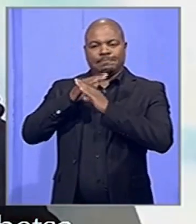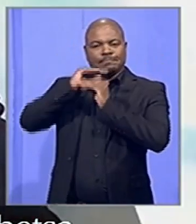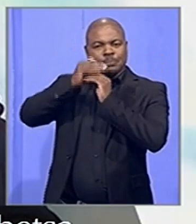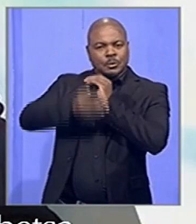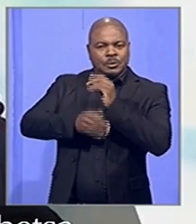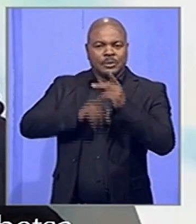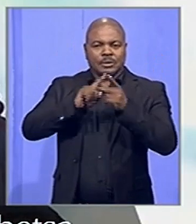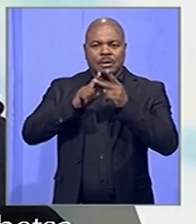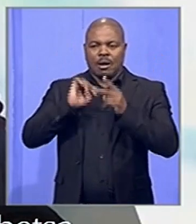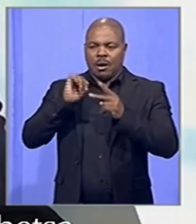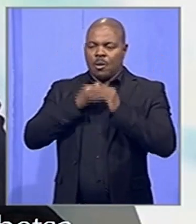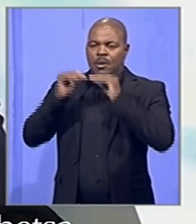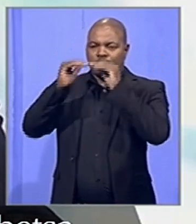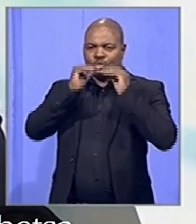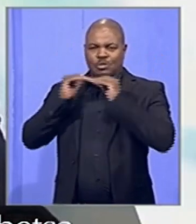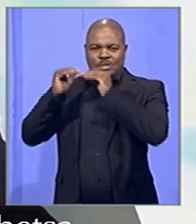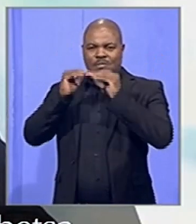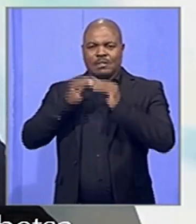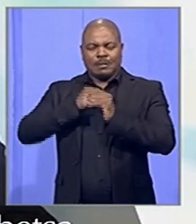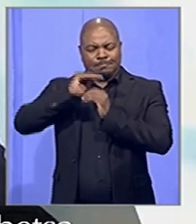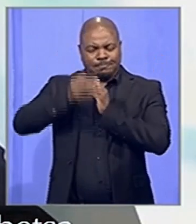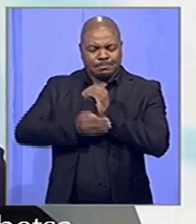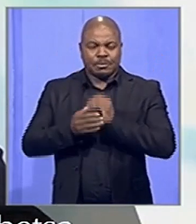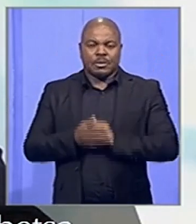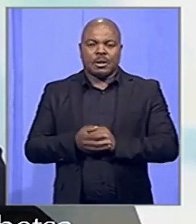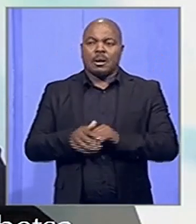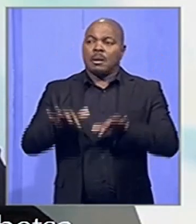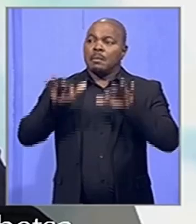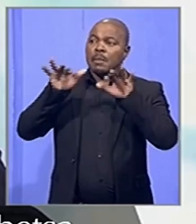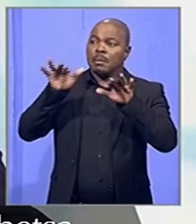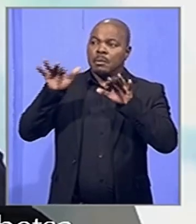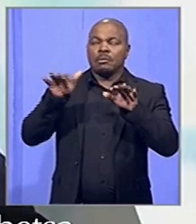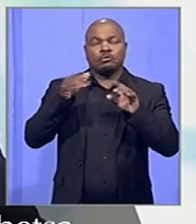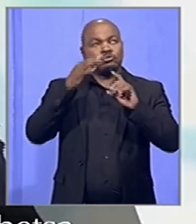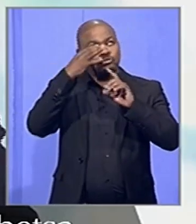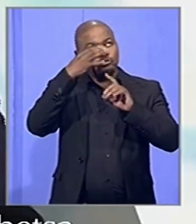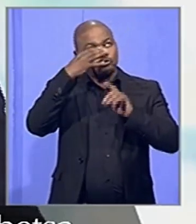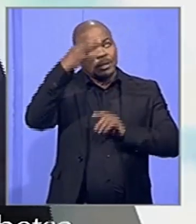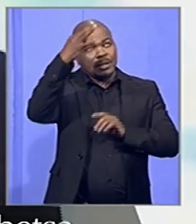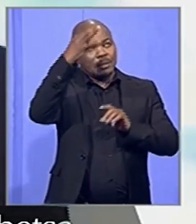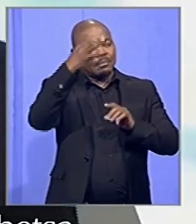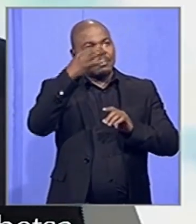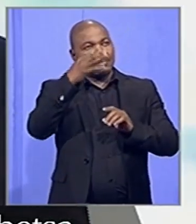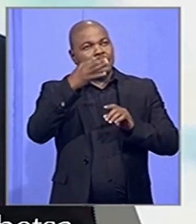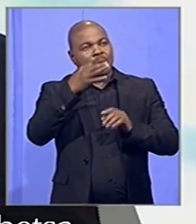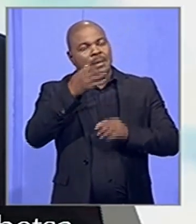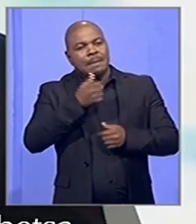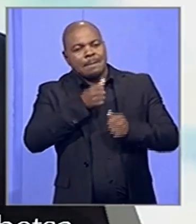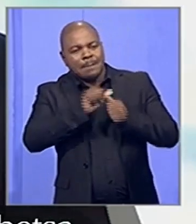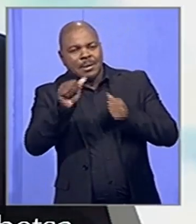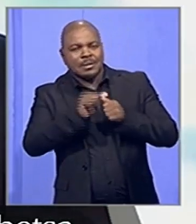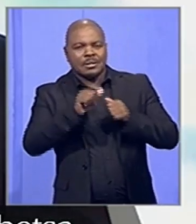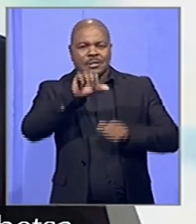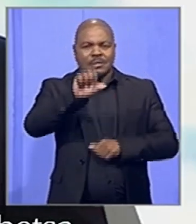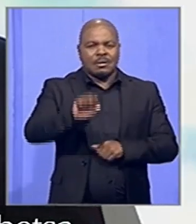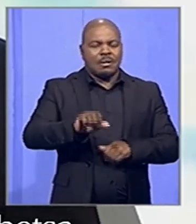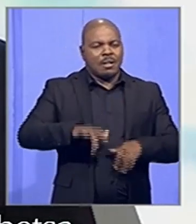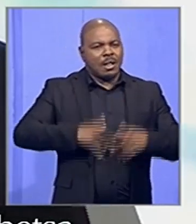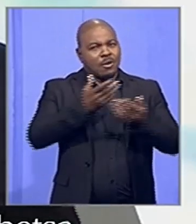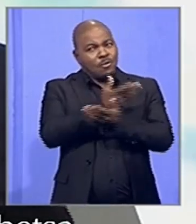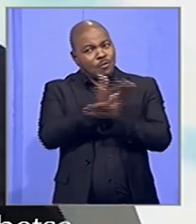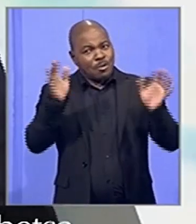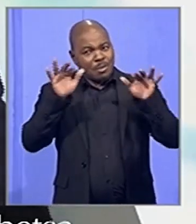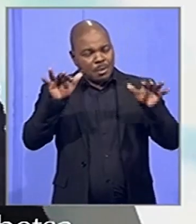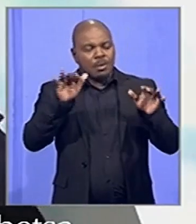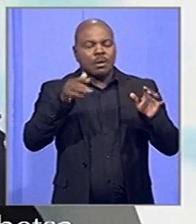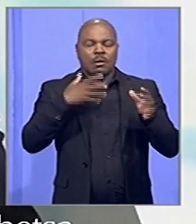our democracy. To work with all those who share the dream of a better life for all, to